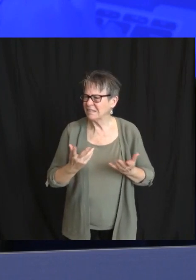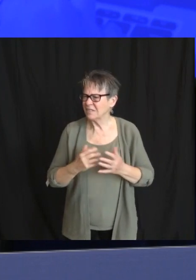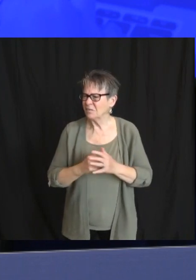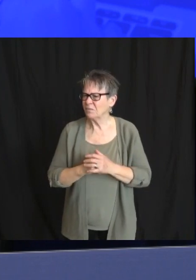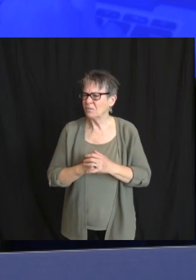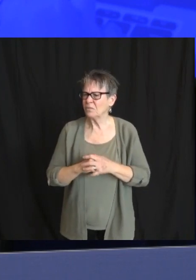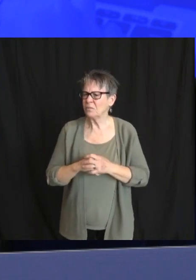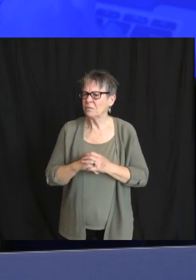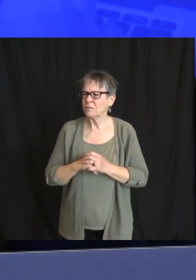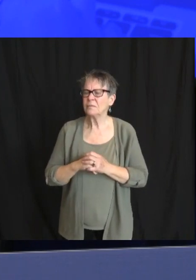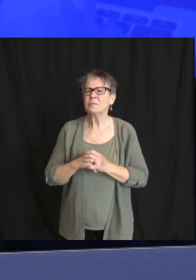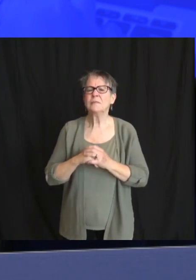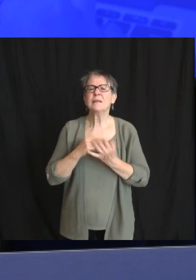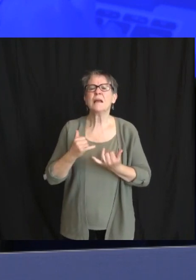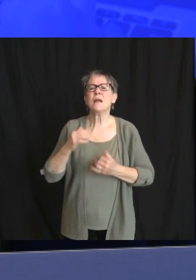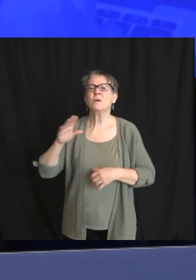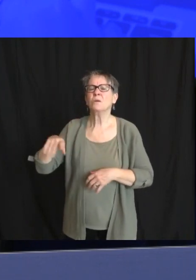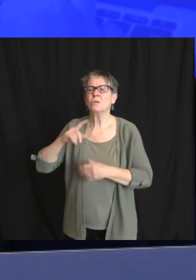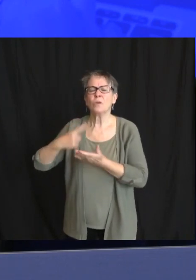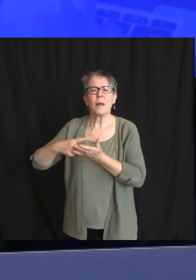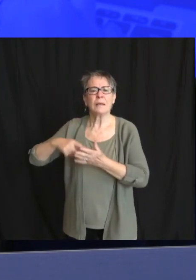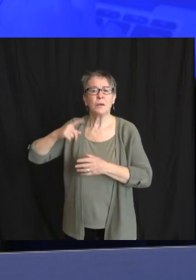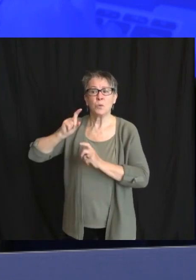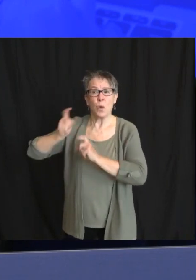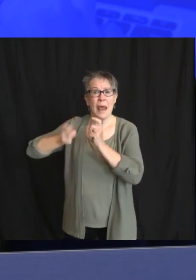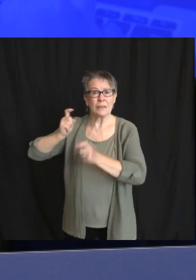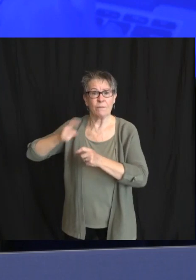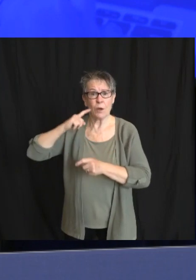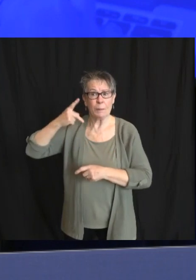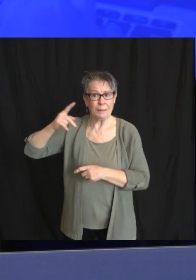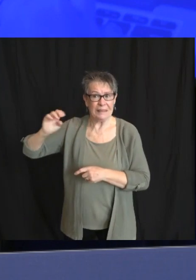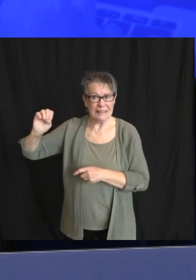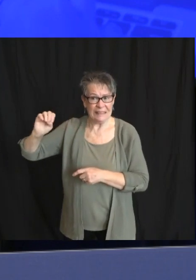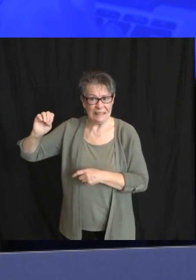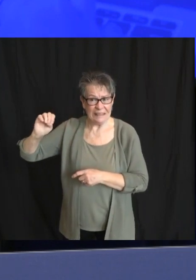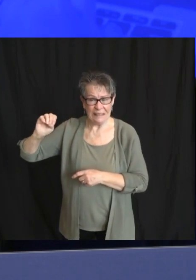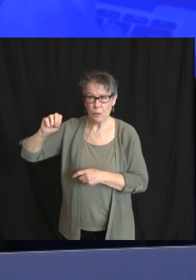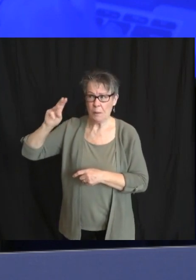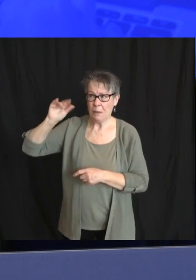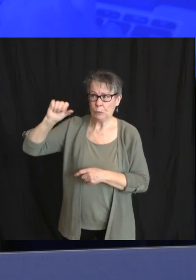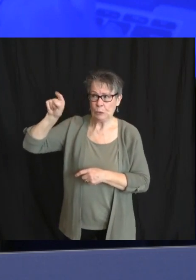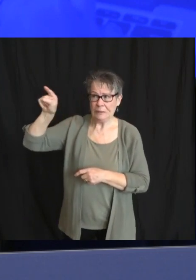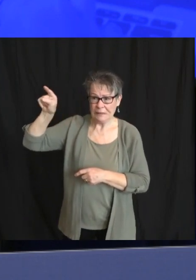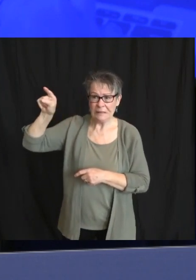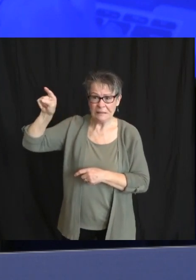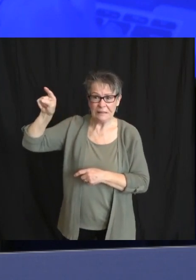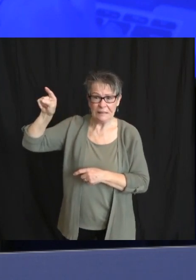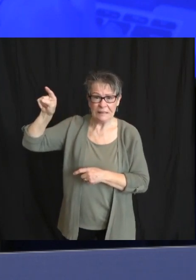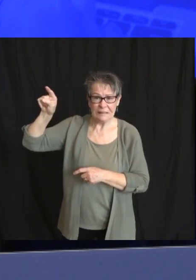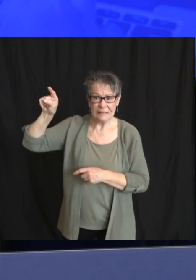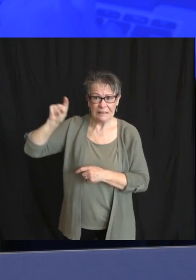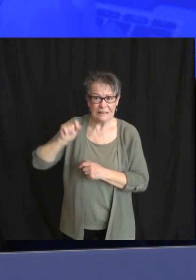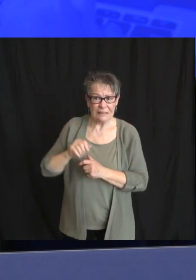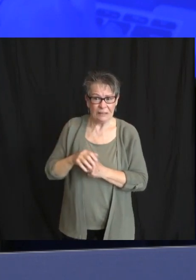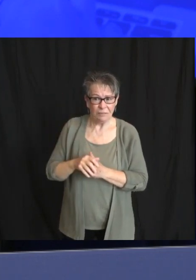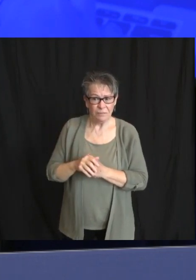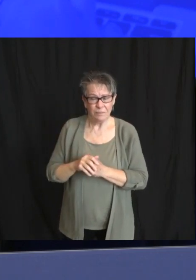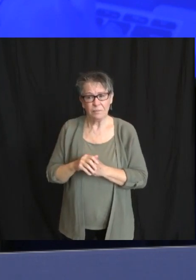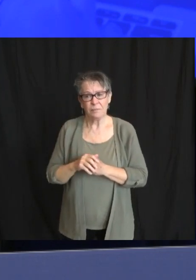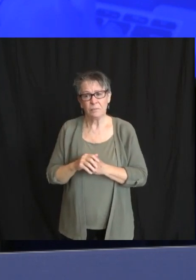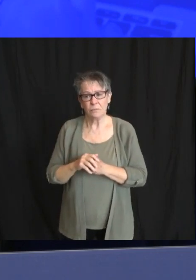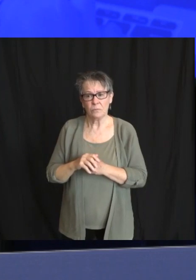of Preparedness and Emergency Management from Massachusetts this morning, Kieran Molesky, and just completely grateful.